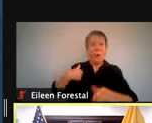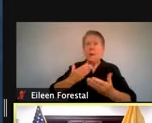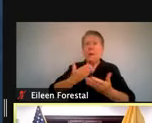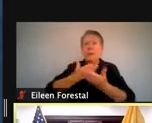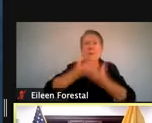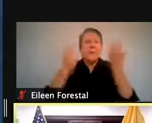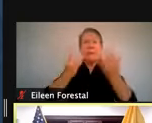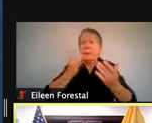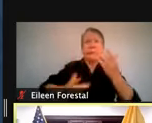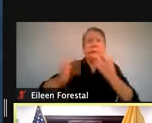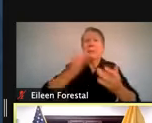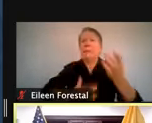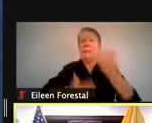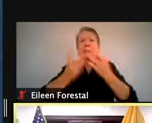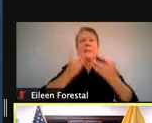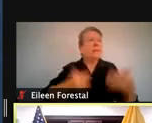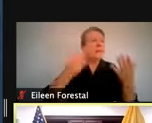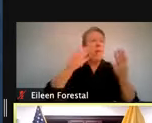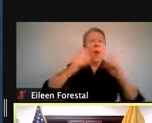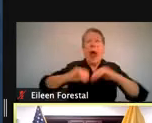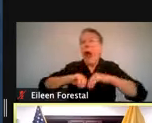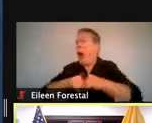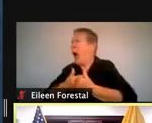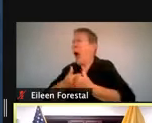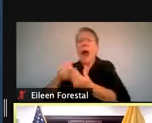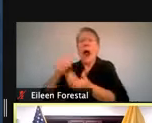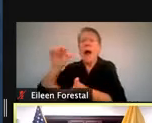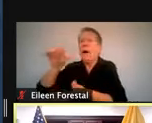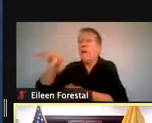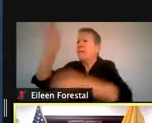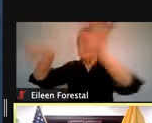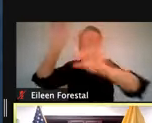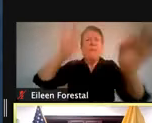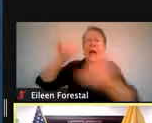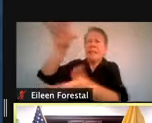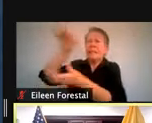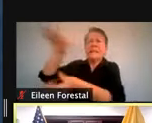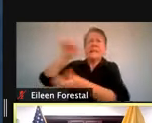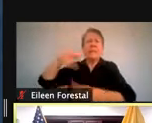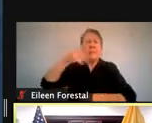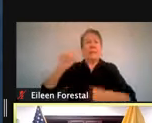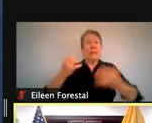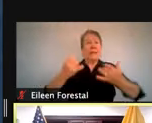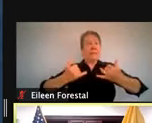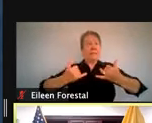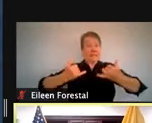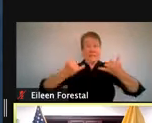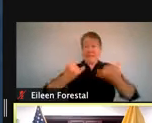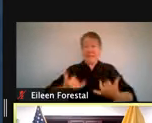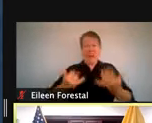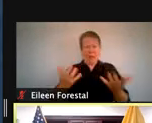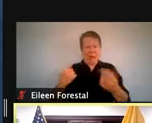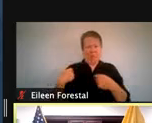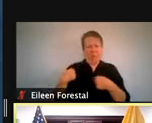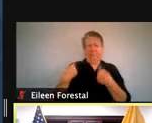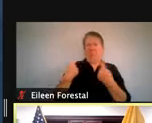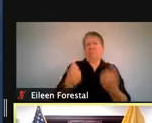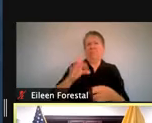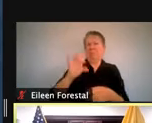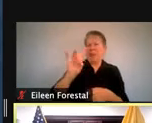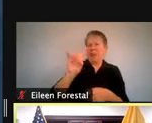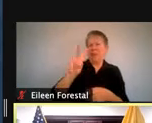this. And 8 months later, we can say that we've already distributed 82 million pieces of PPE.